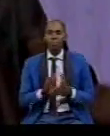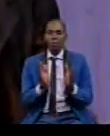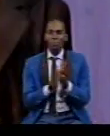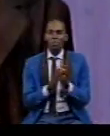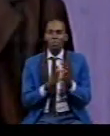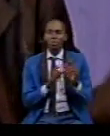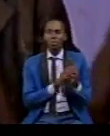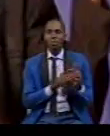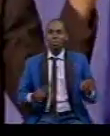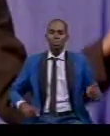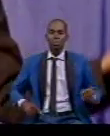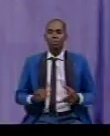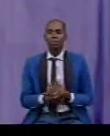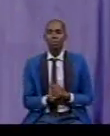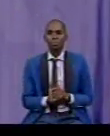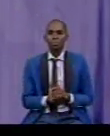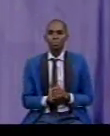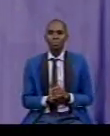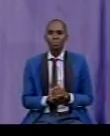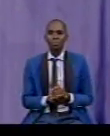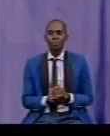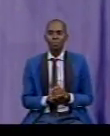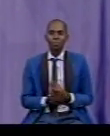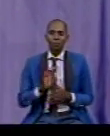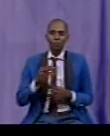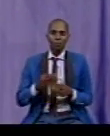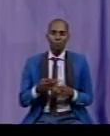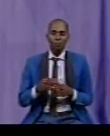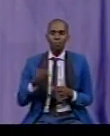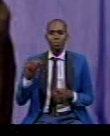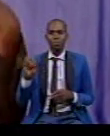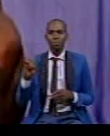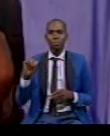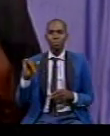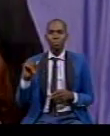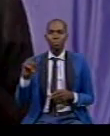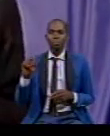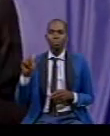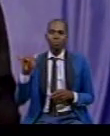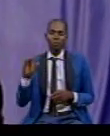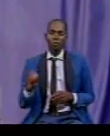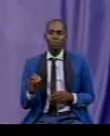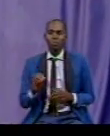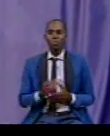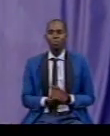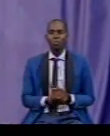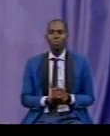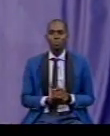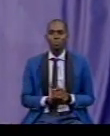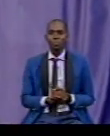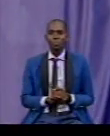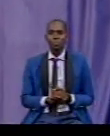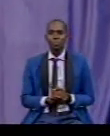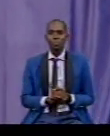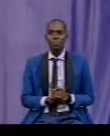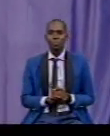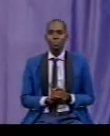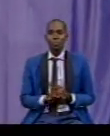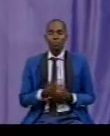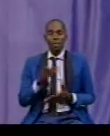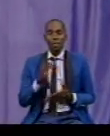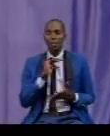myself. Heal me, I cannot heal myself. Deliver me, I cannot deliver